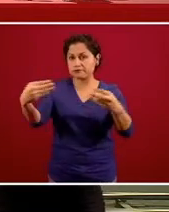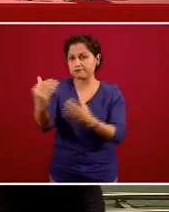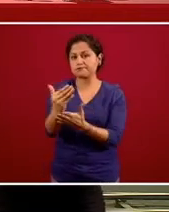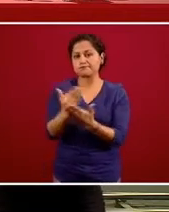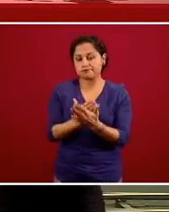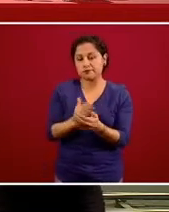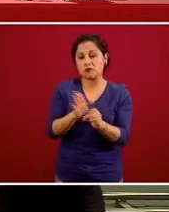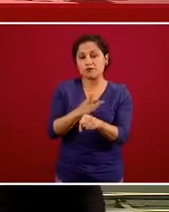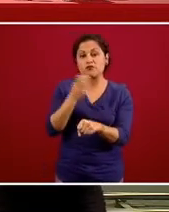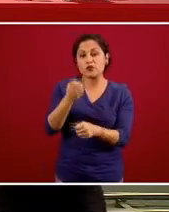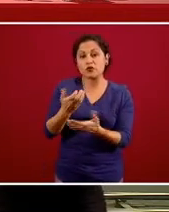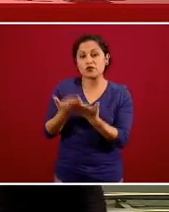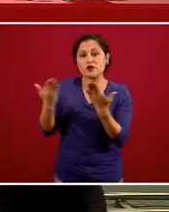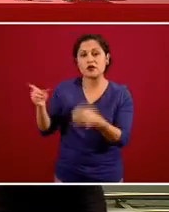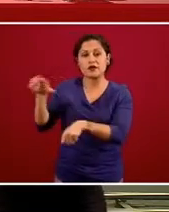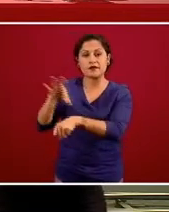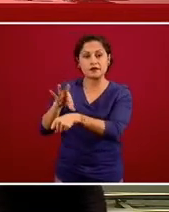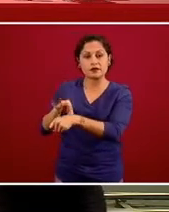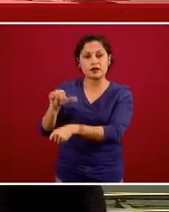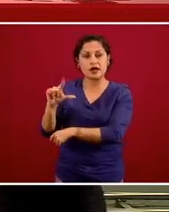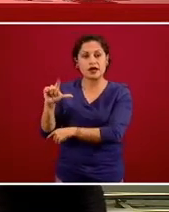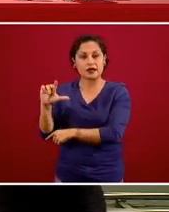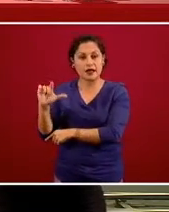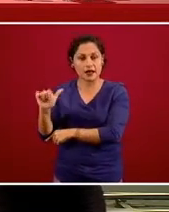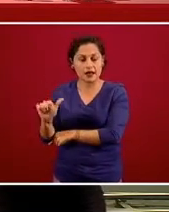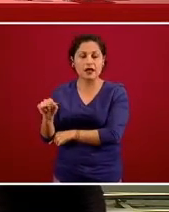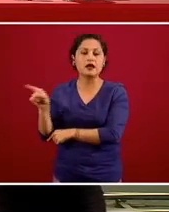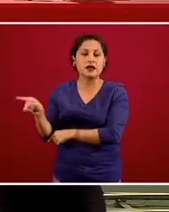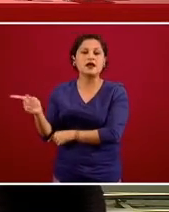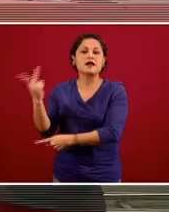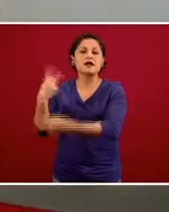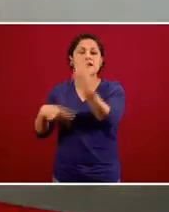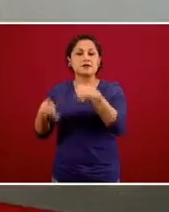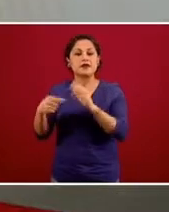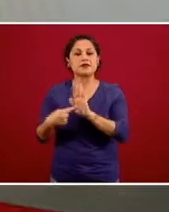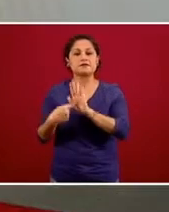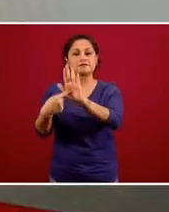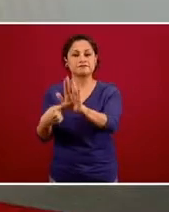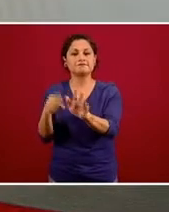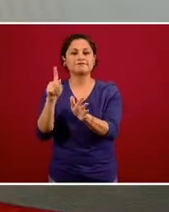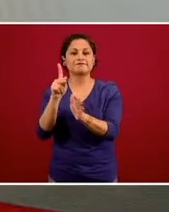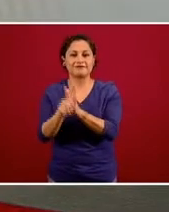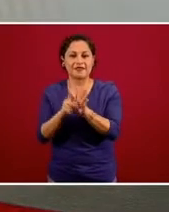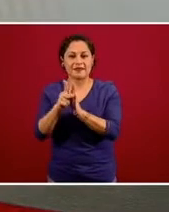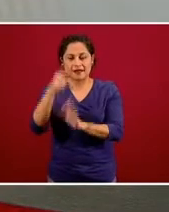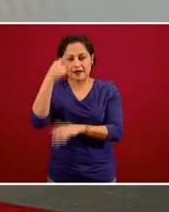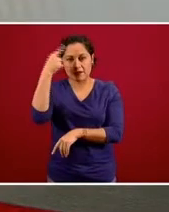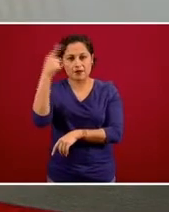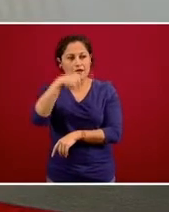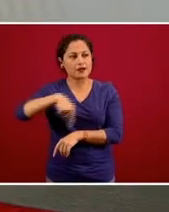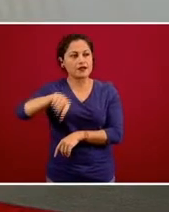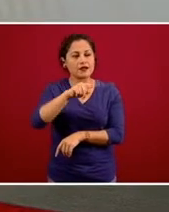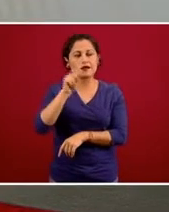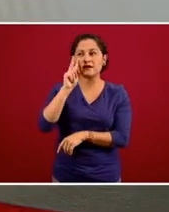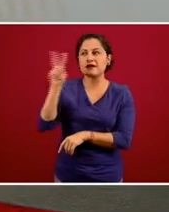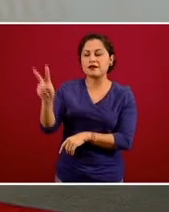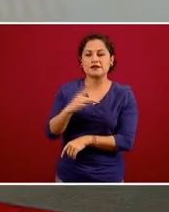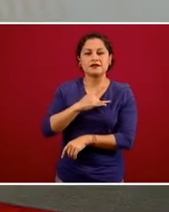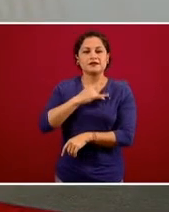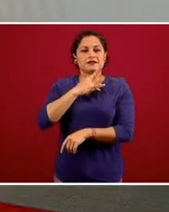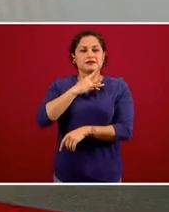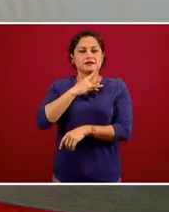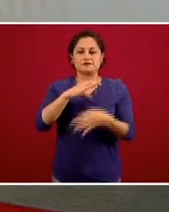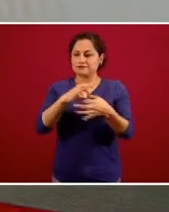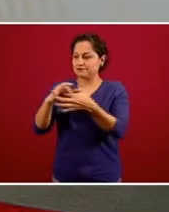elements. And for this reason, Dr. Ricardo Cortés Alcala wants to show us a video so we